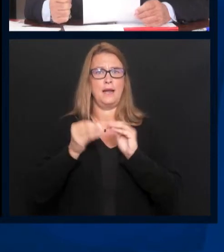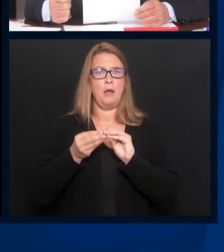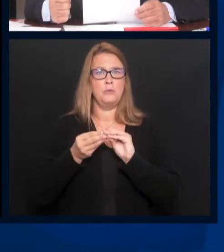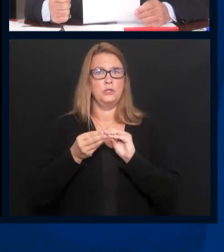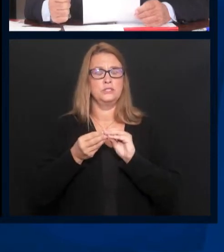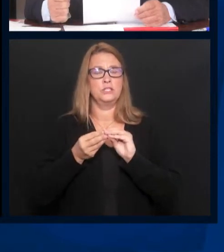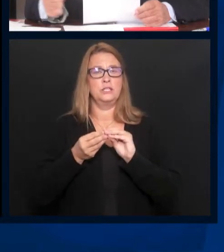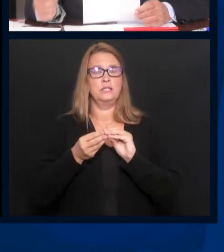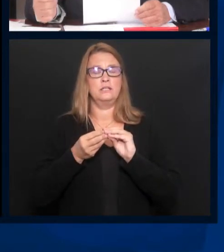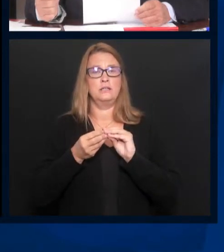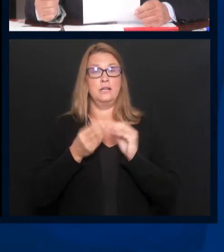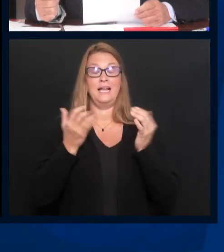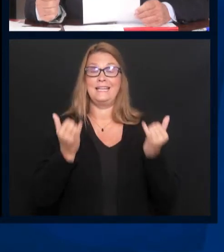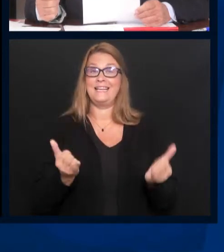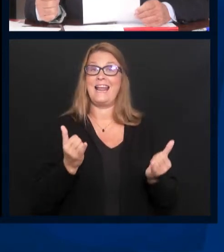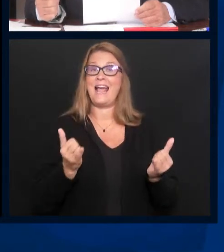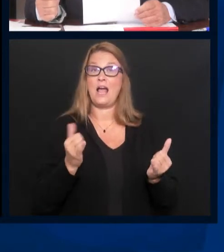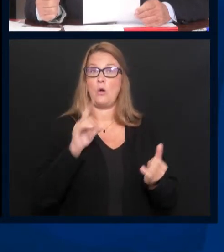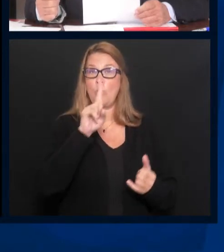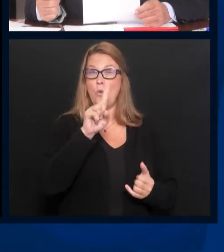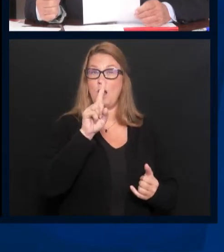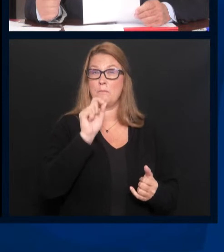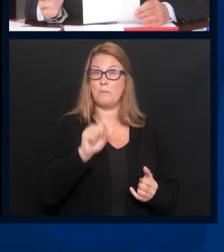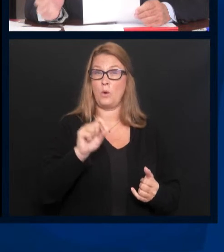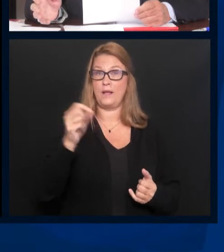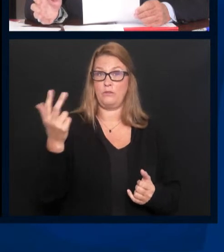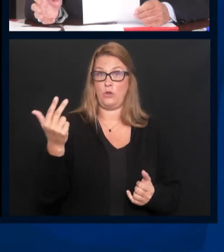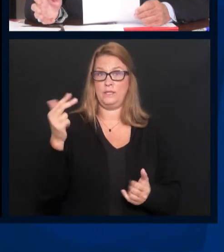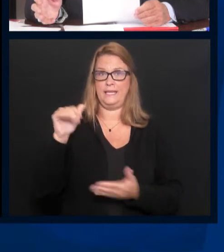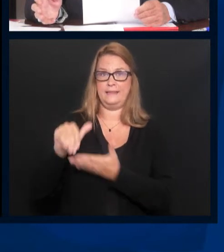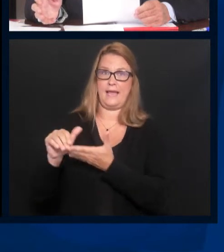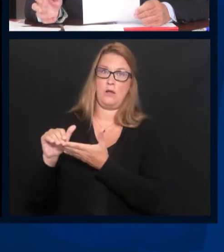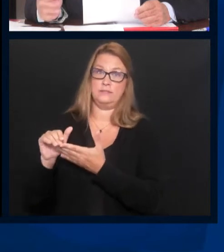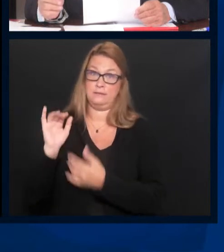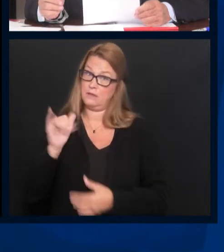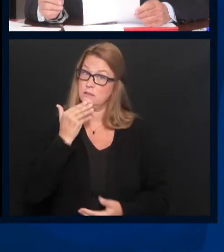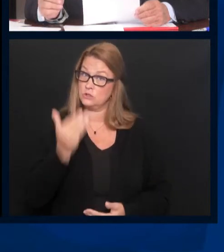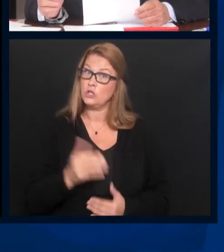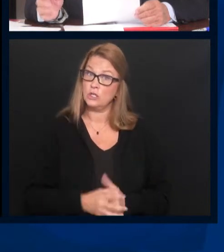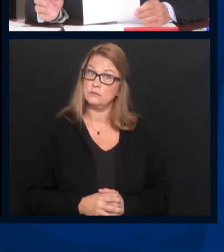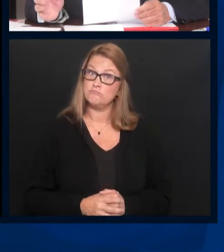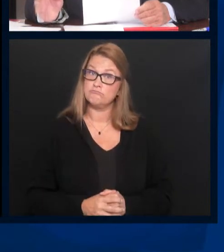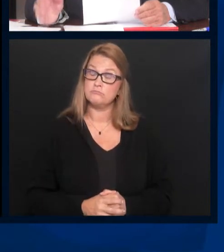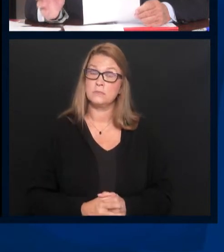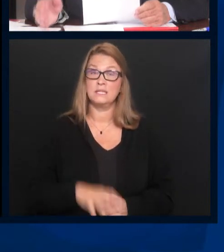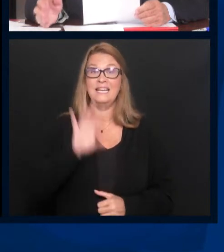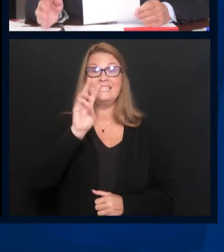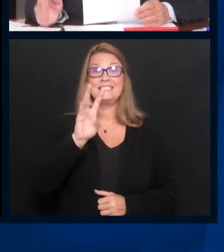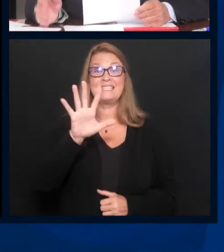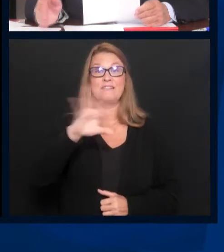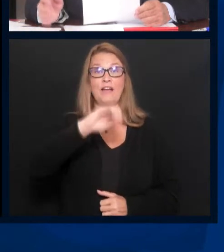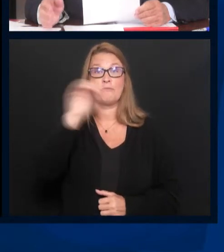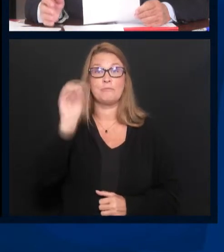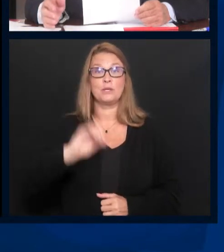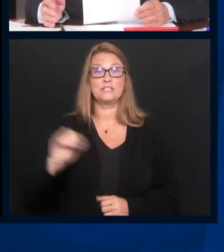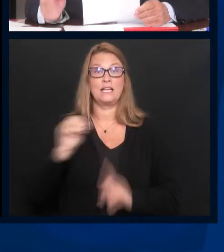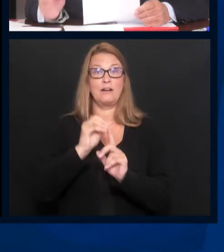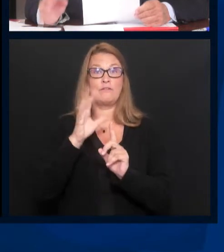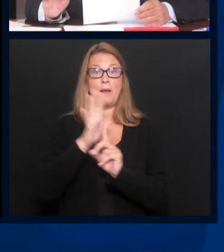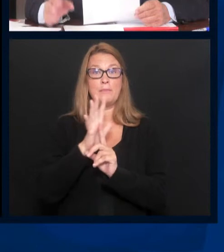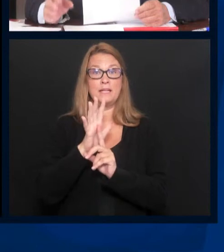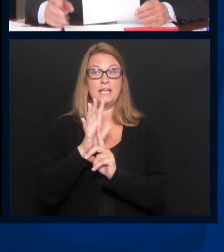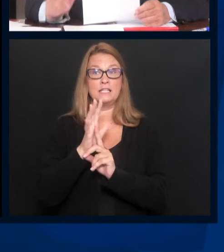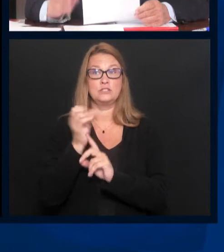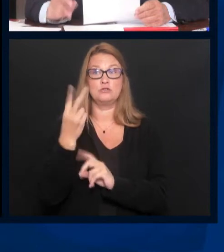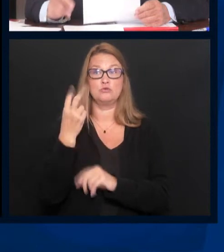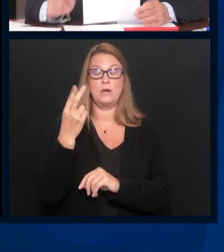everything. But now we're at 1,013,000, which is good. We're at 65% of our population,